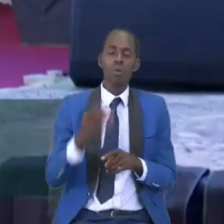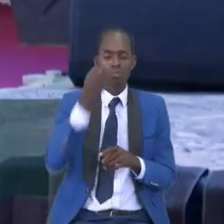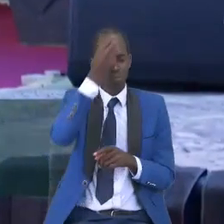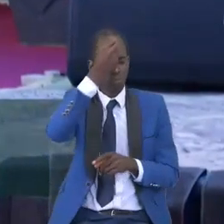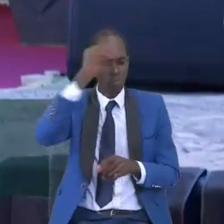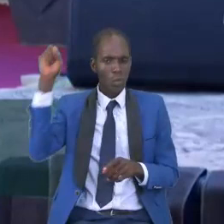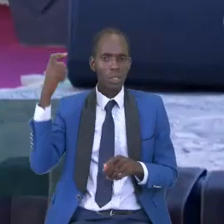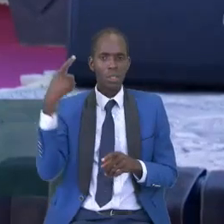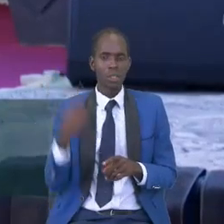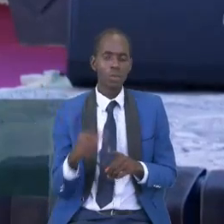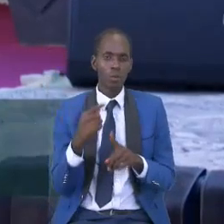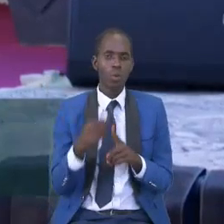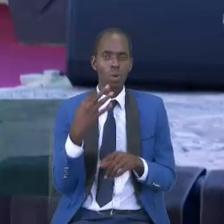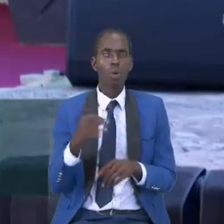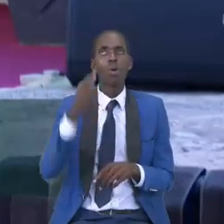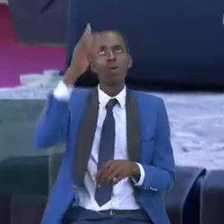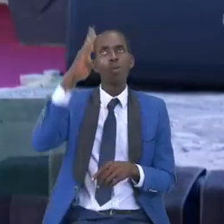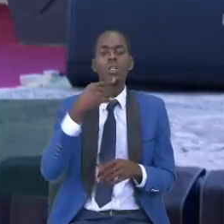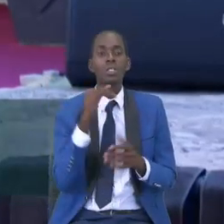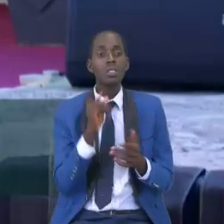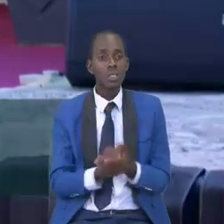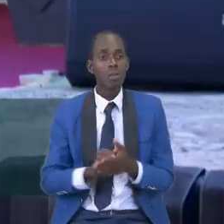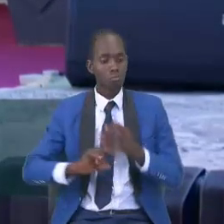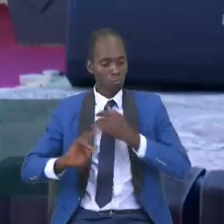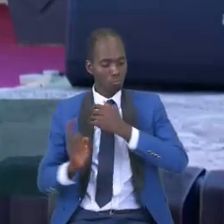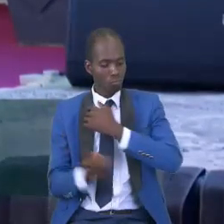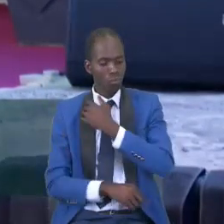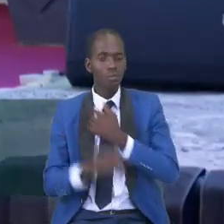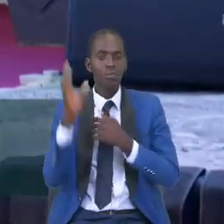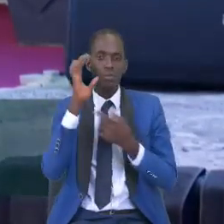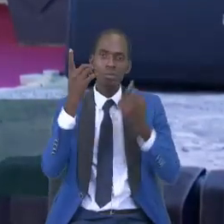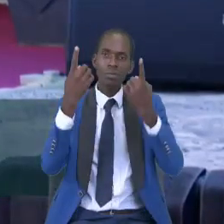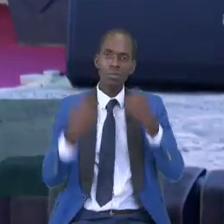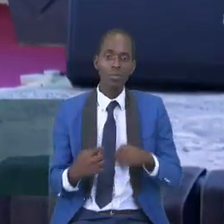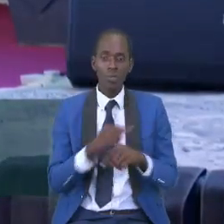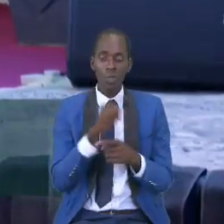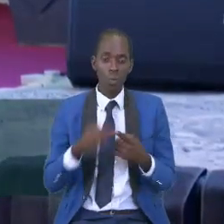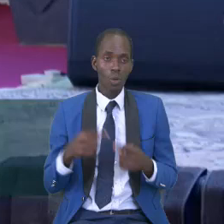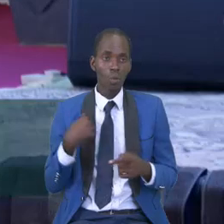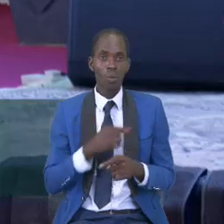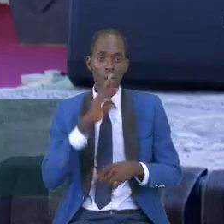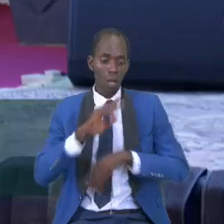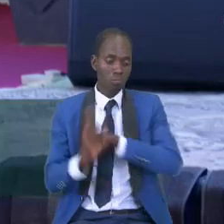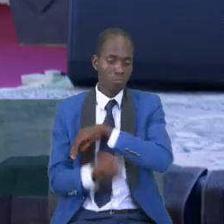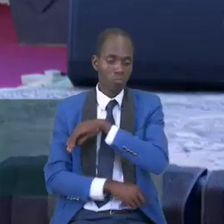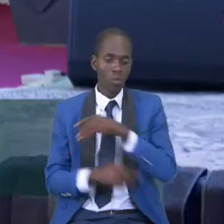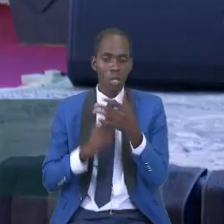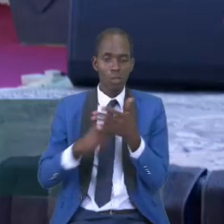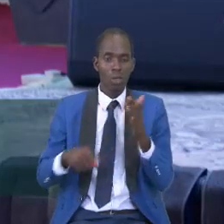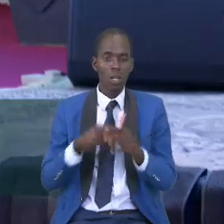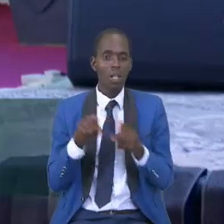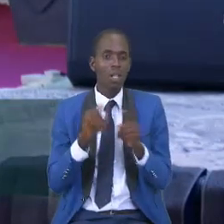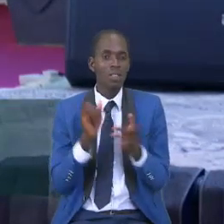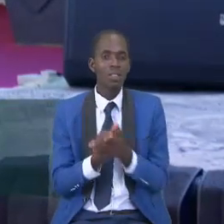Lord. And he says, chastisement will come. And he says, when we're chastised like that, it is